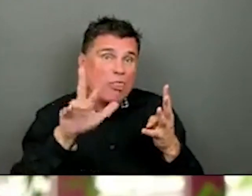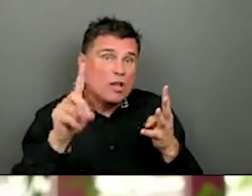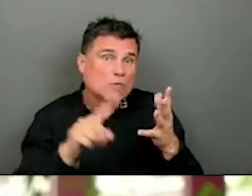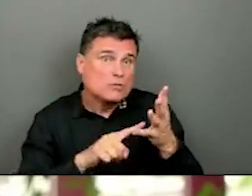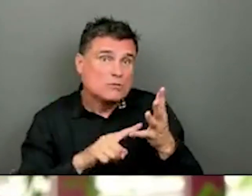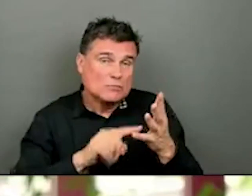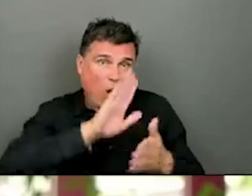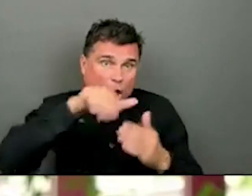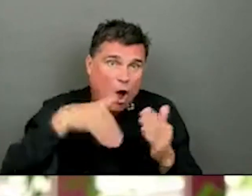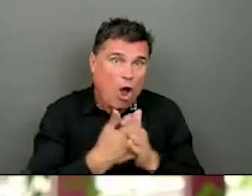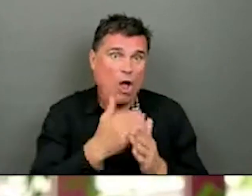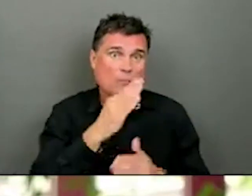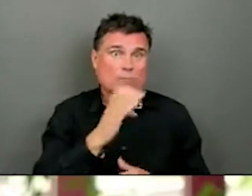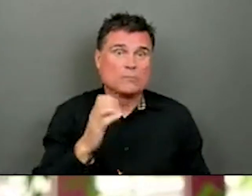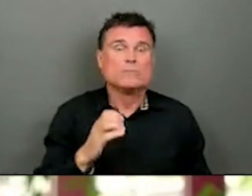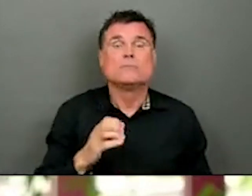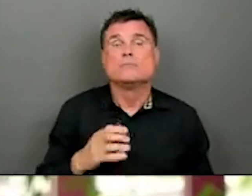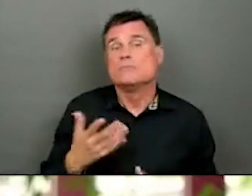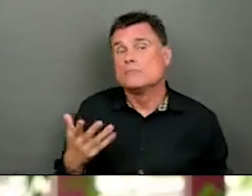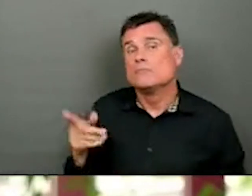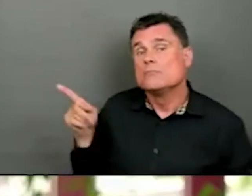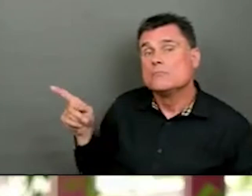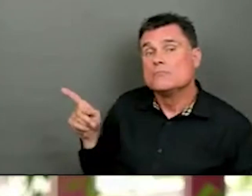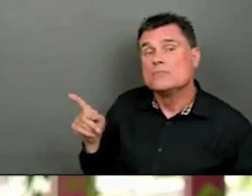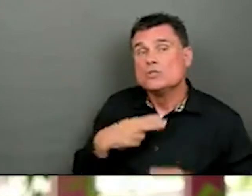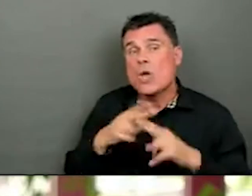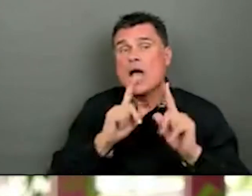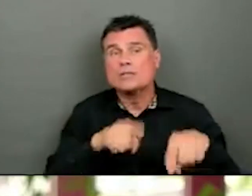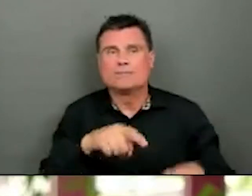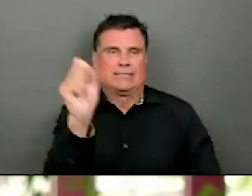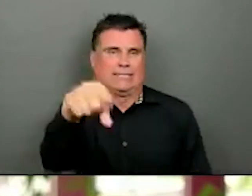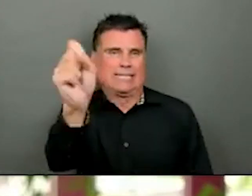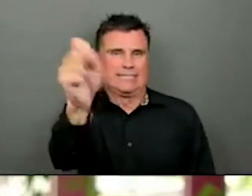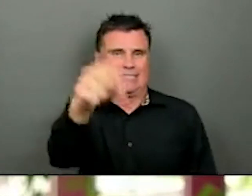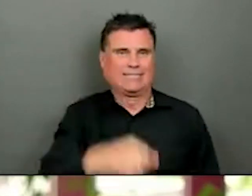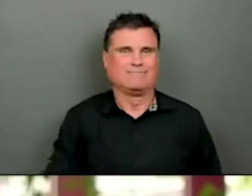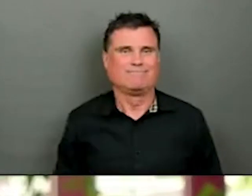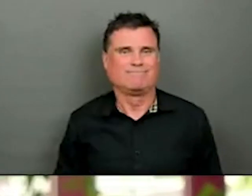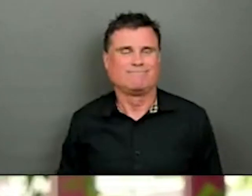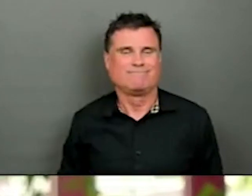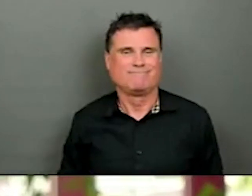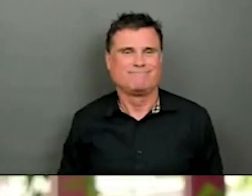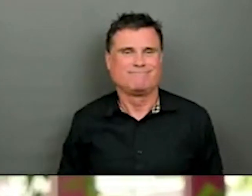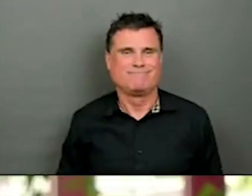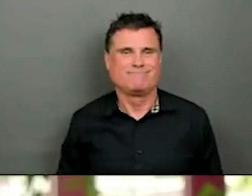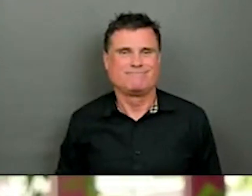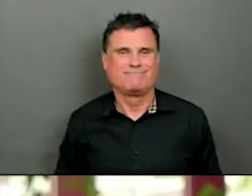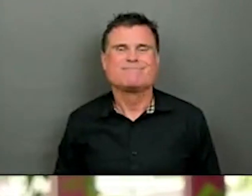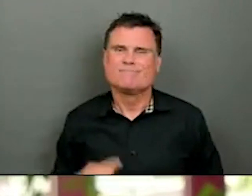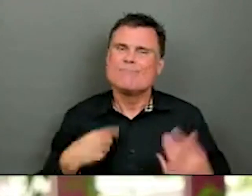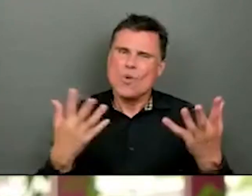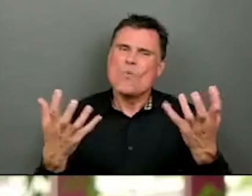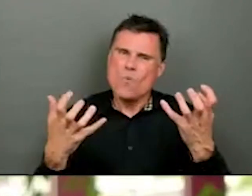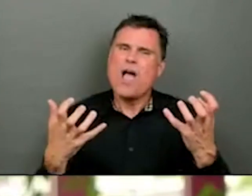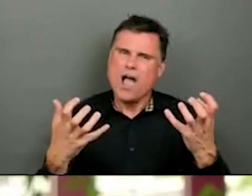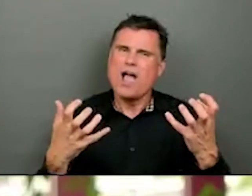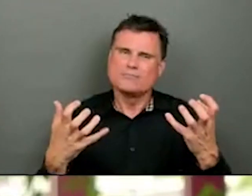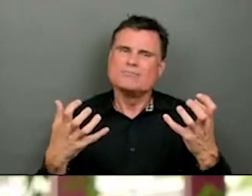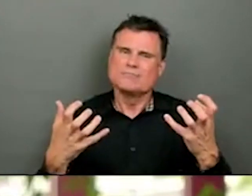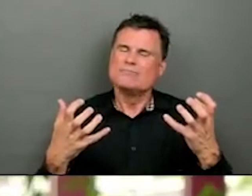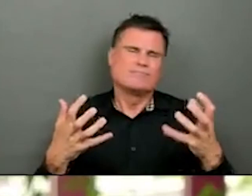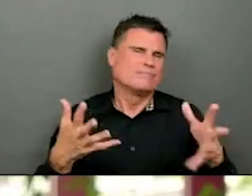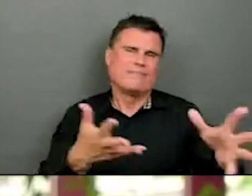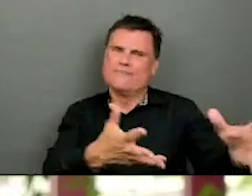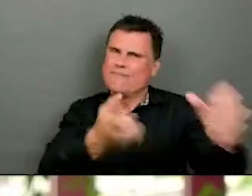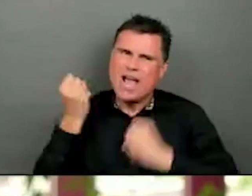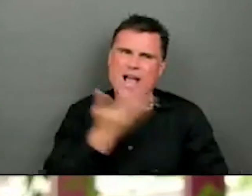The short answer is yes. Obviously, we want to do that as fast as we can, but we also want to make sure that we keep that